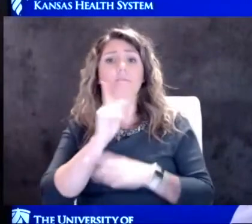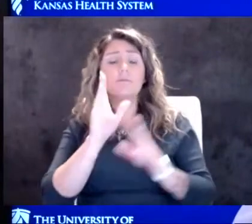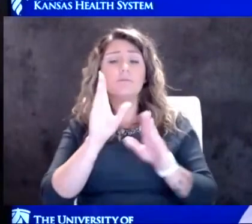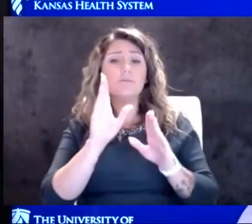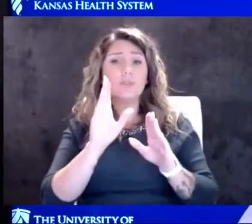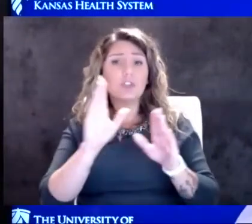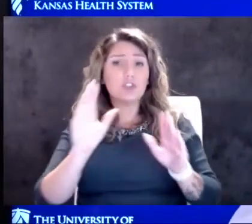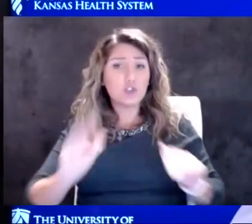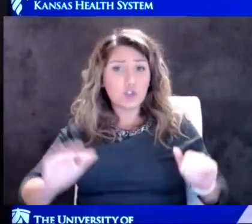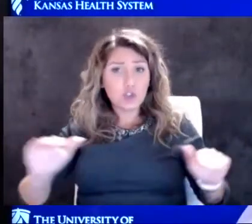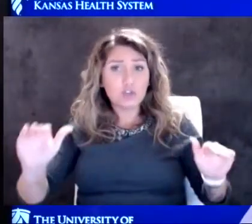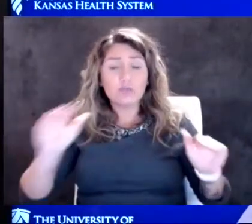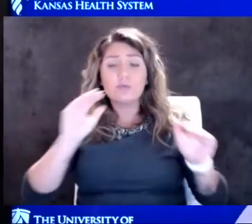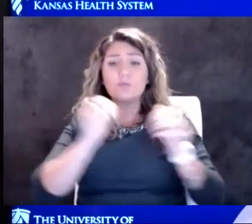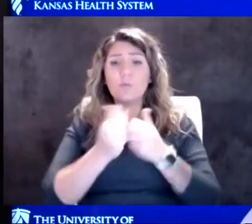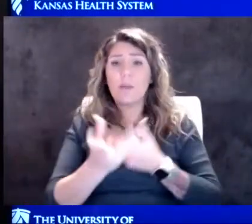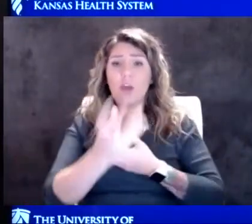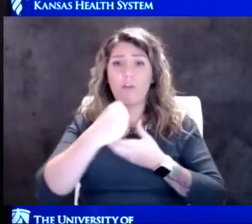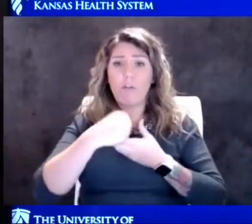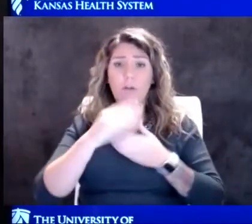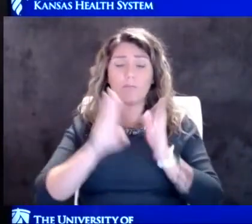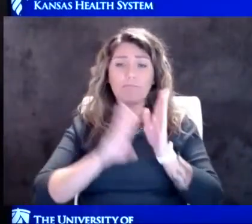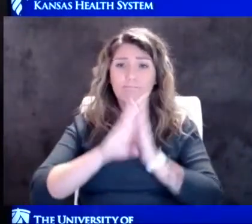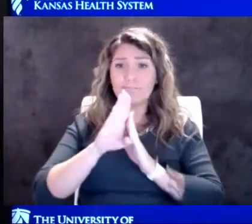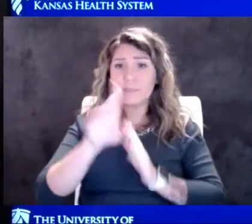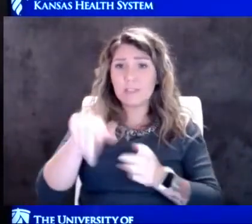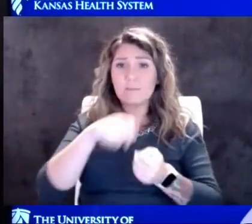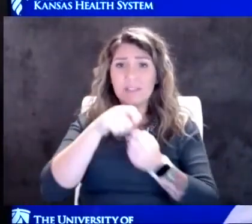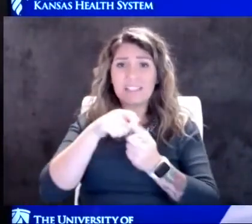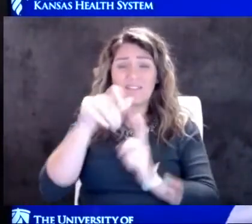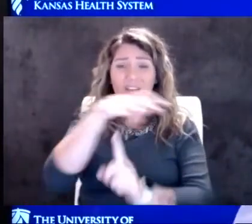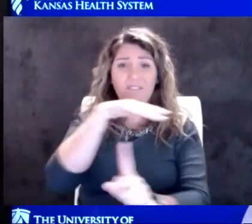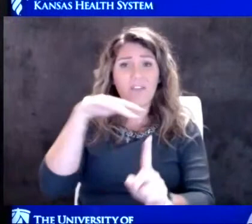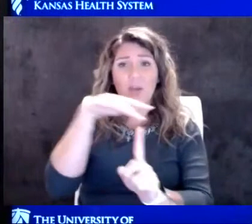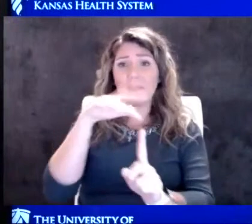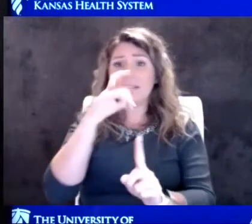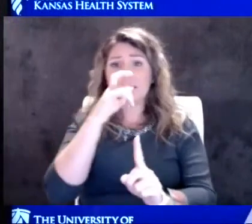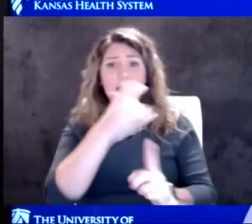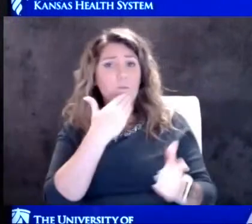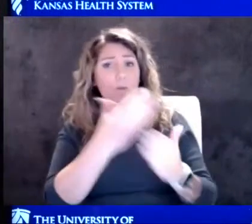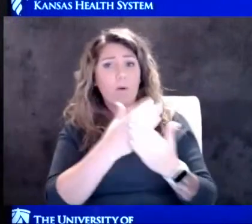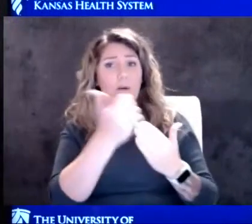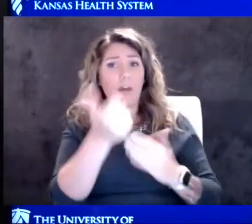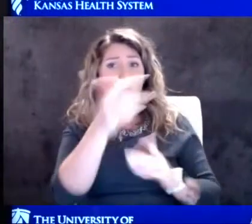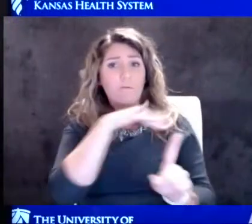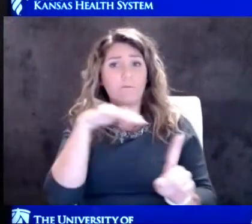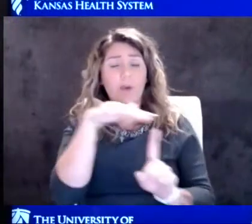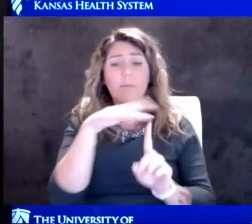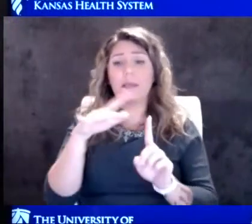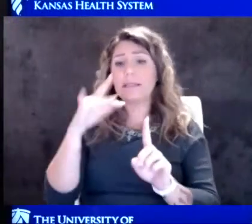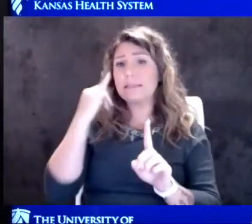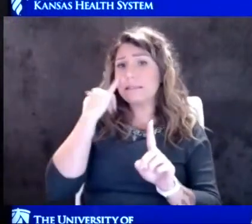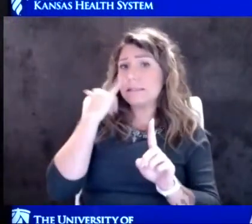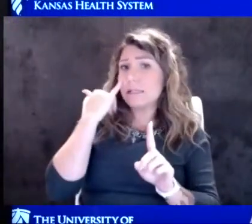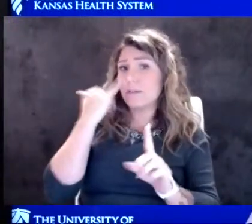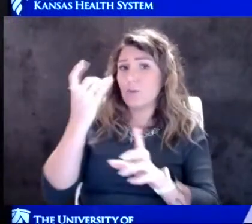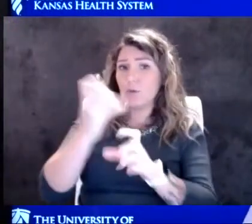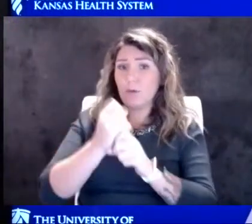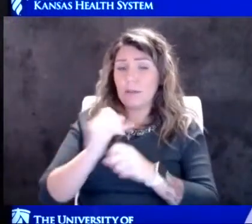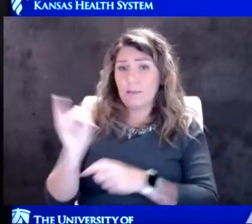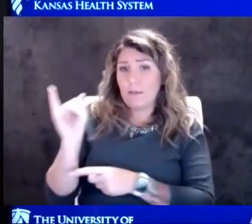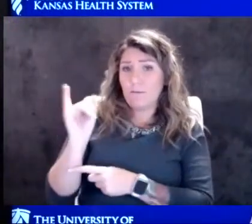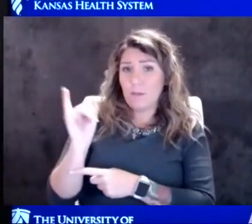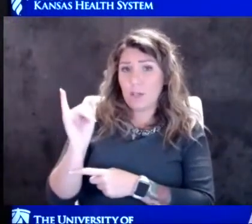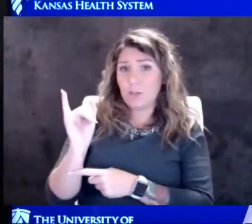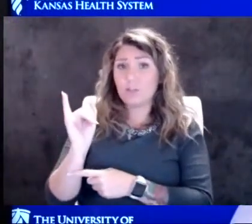really thrive in certain environments and don't do well in other environments. Certainly if you get the infection, we know that although